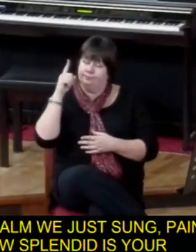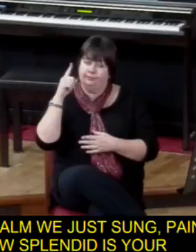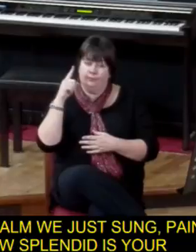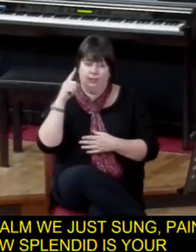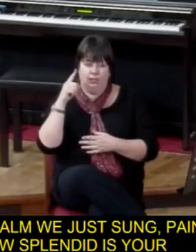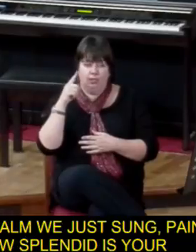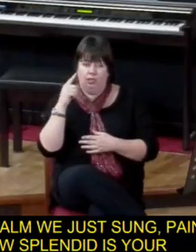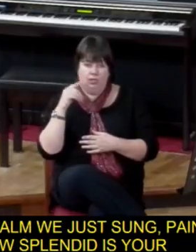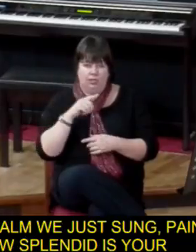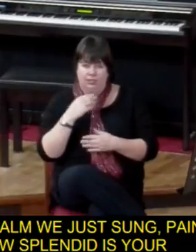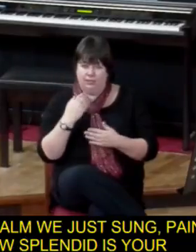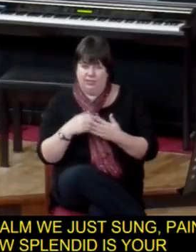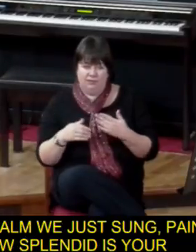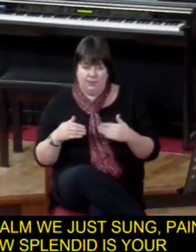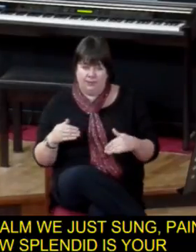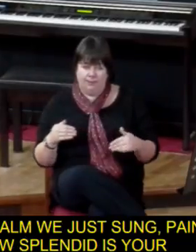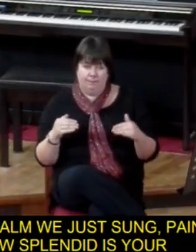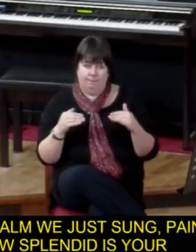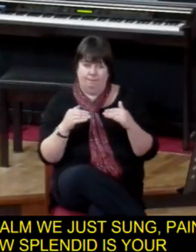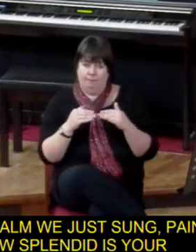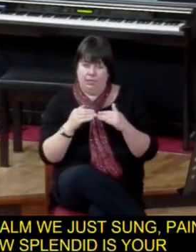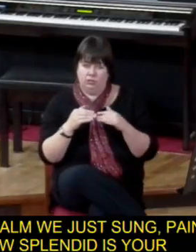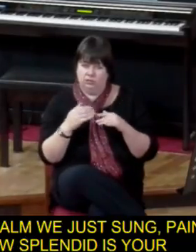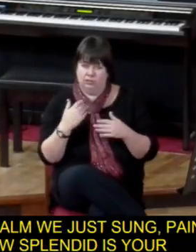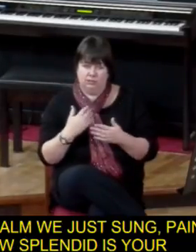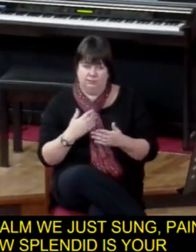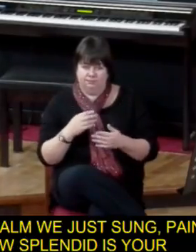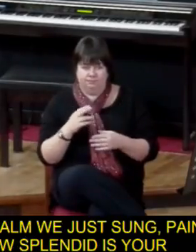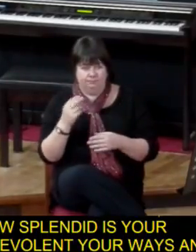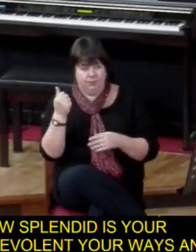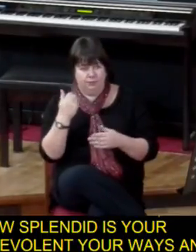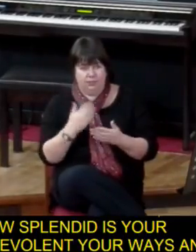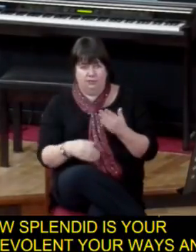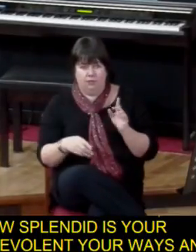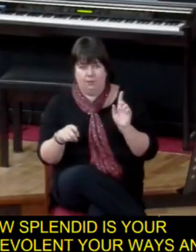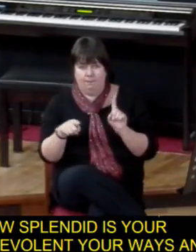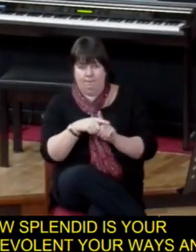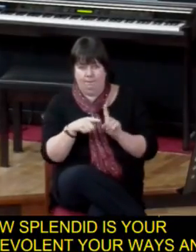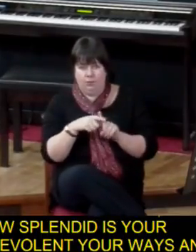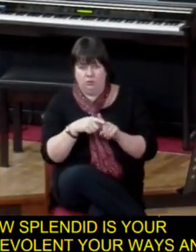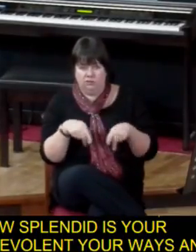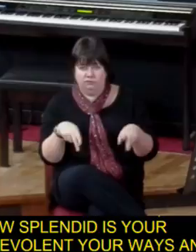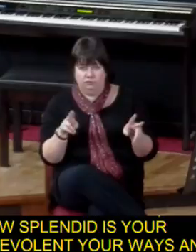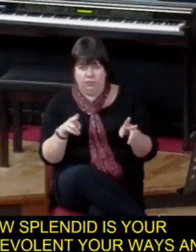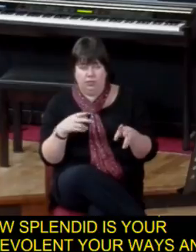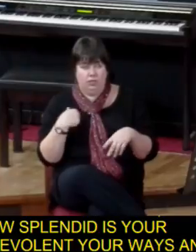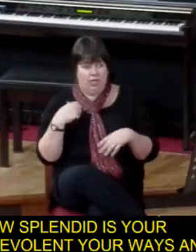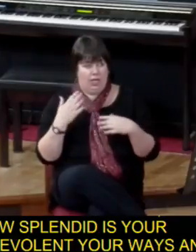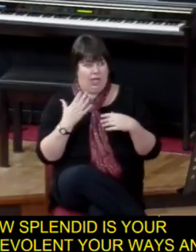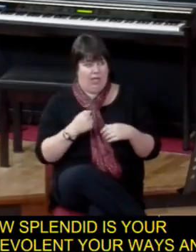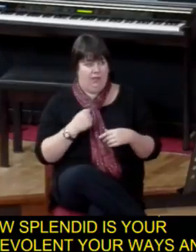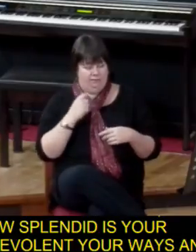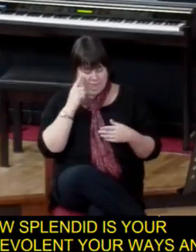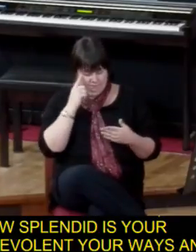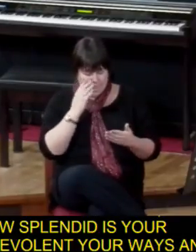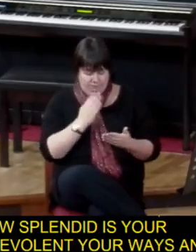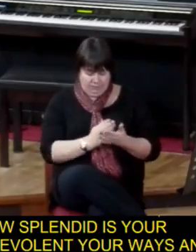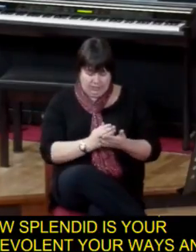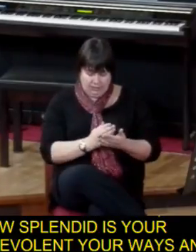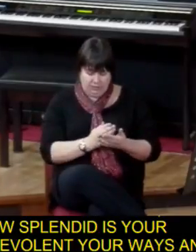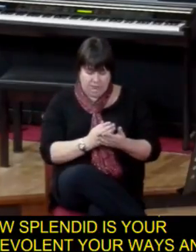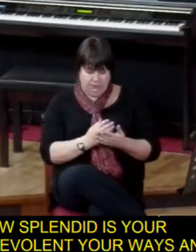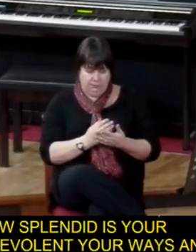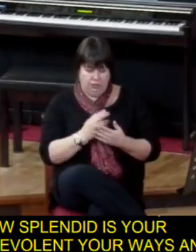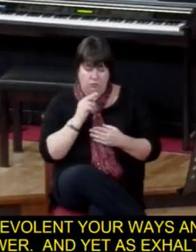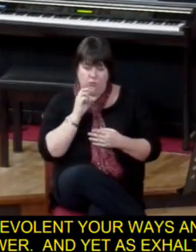actions don't always flesh out in a positive way which we say we hold and the one we claim to